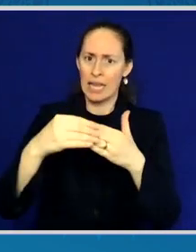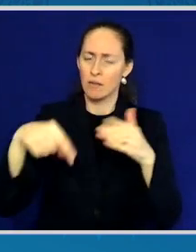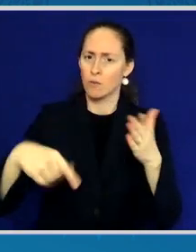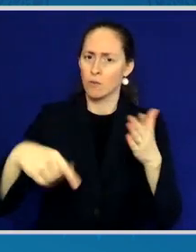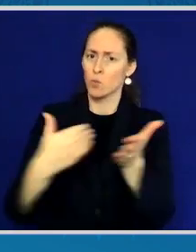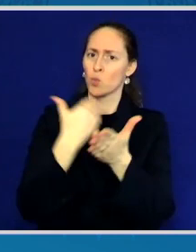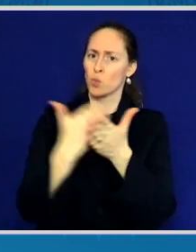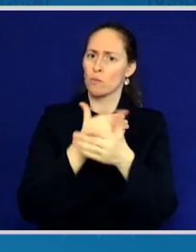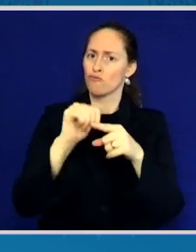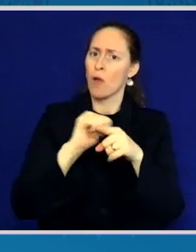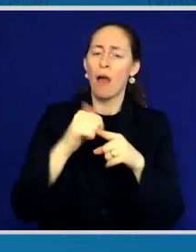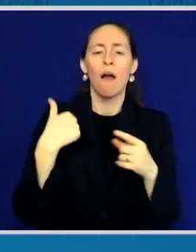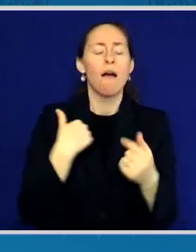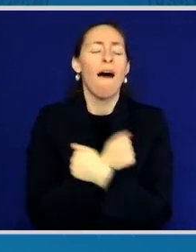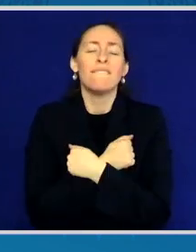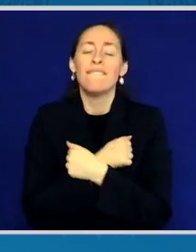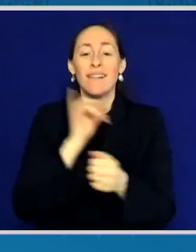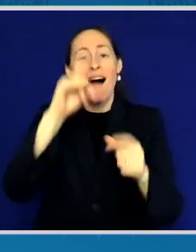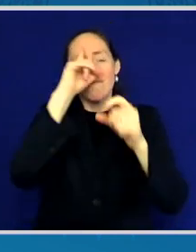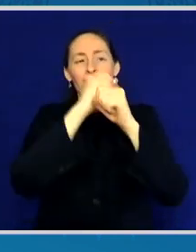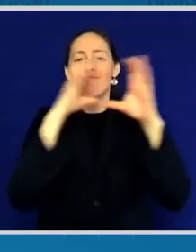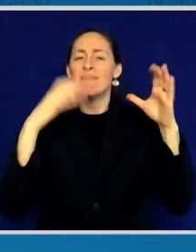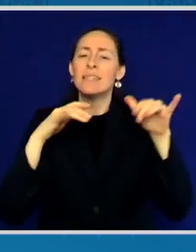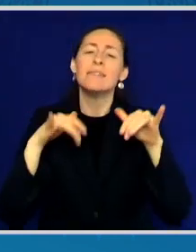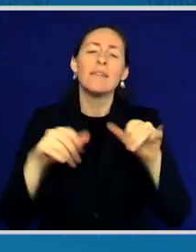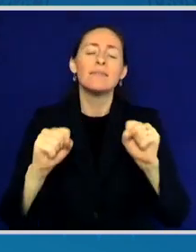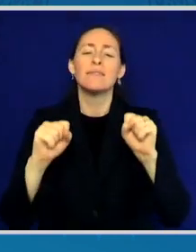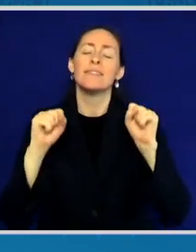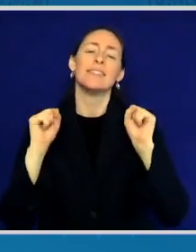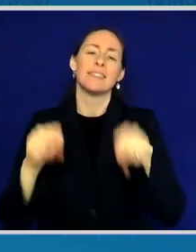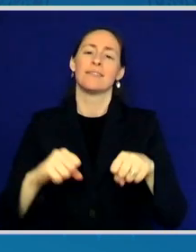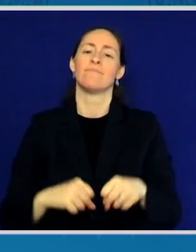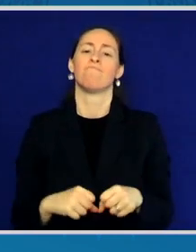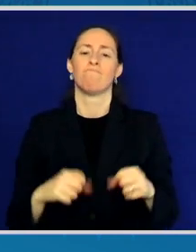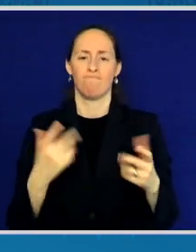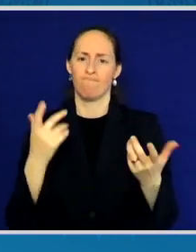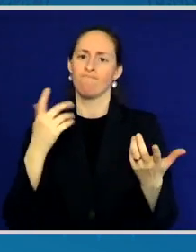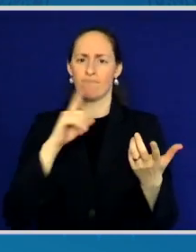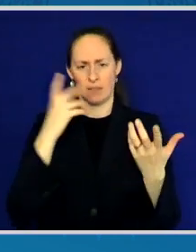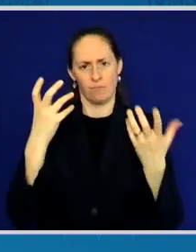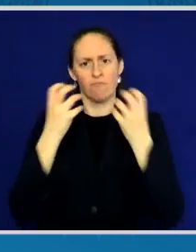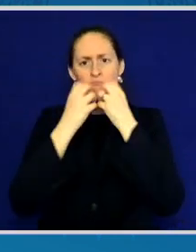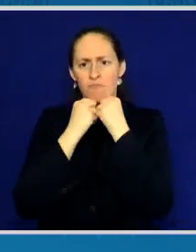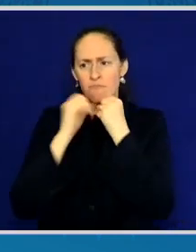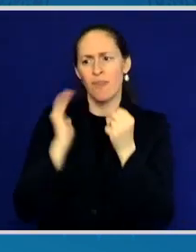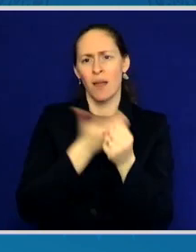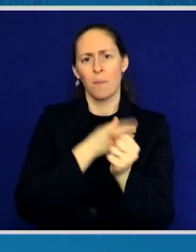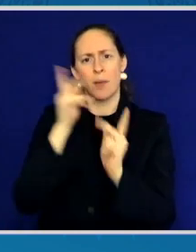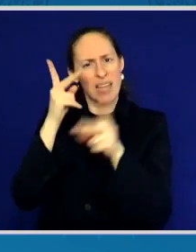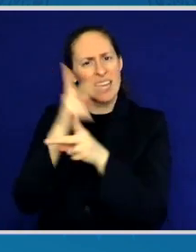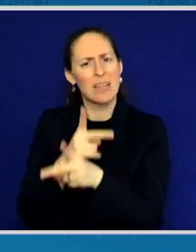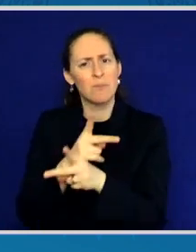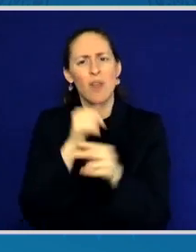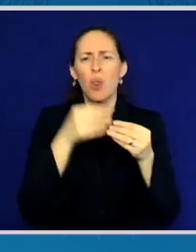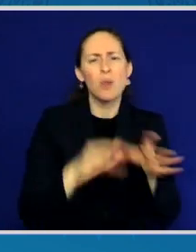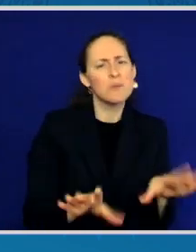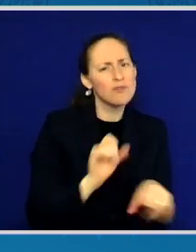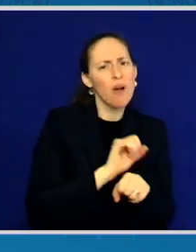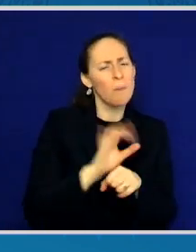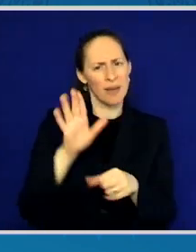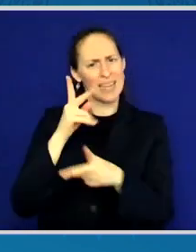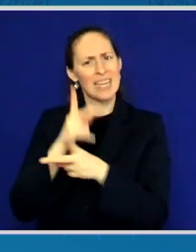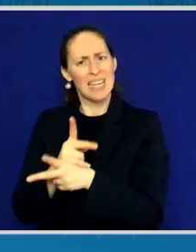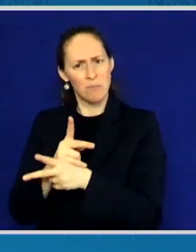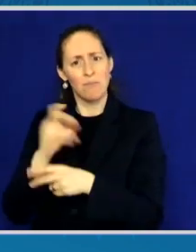see that because this is very important. Protecting our people, protecting our jobs. Because so many times I hear, you guys ain't